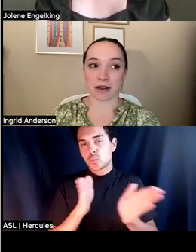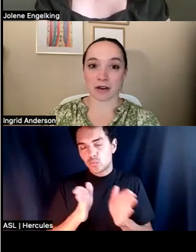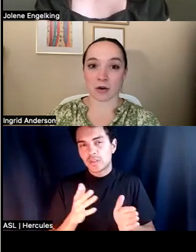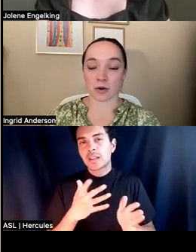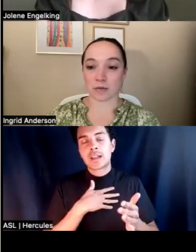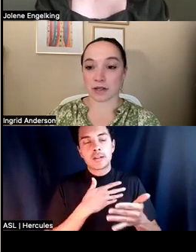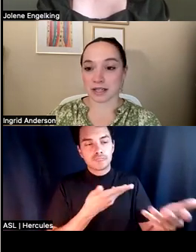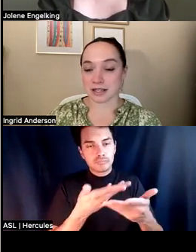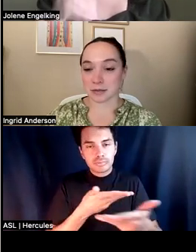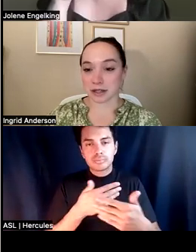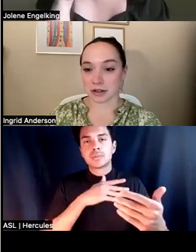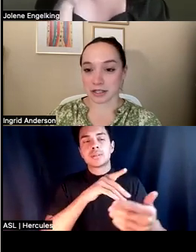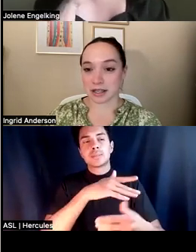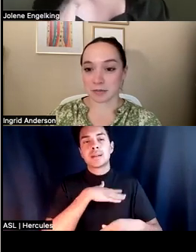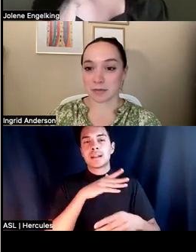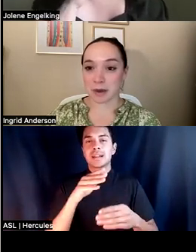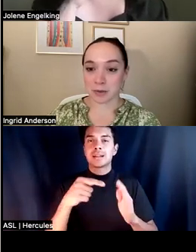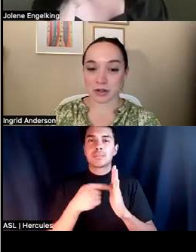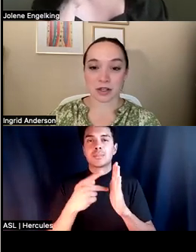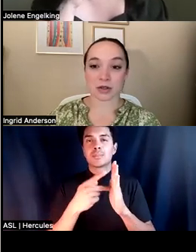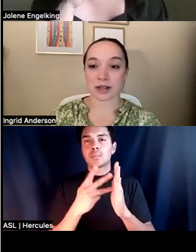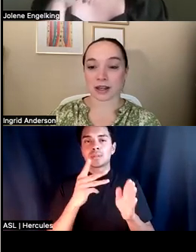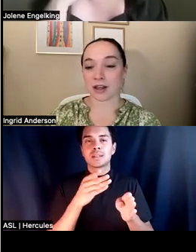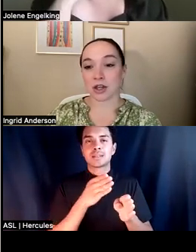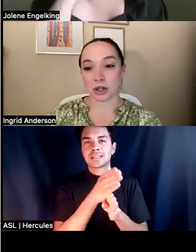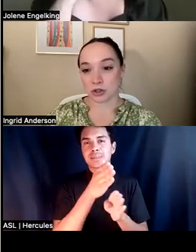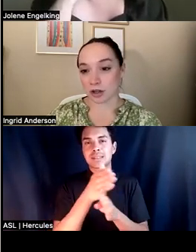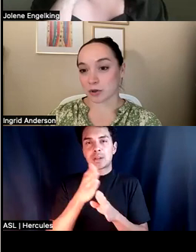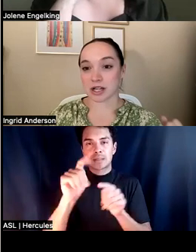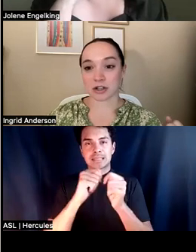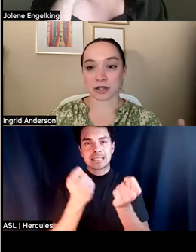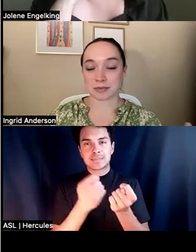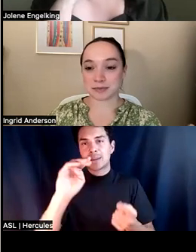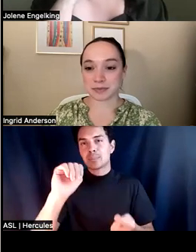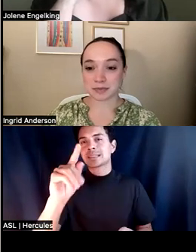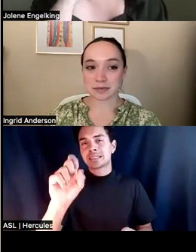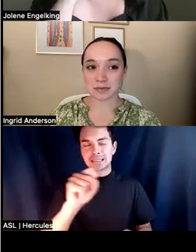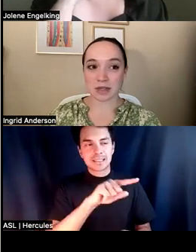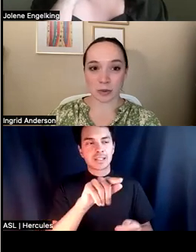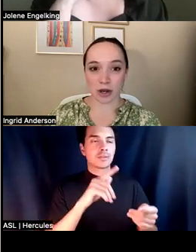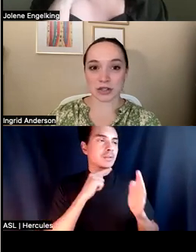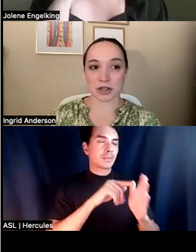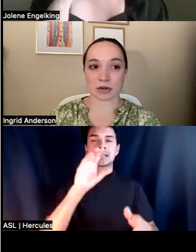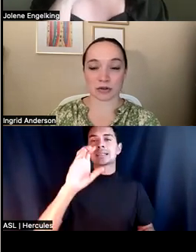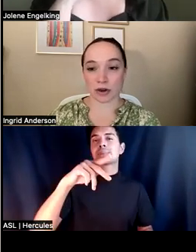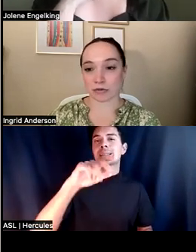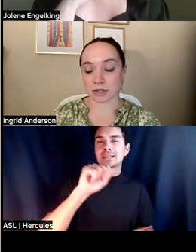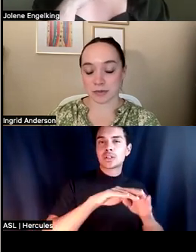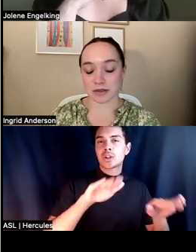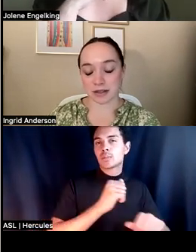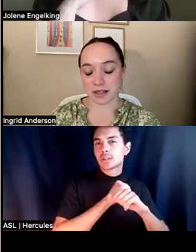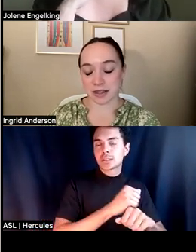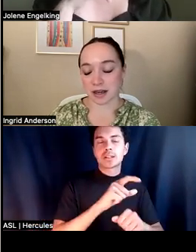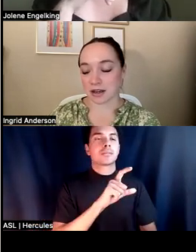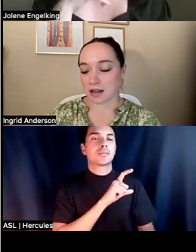my fellow multidisciplinary team members, including, you know, child protection, the prosecutor, law